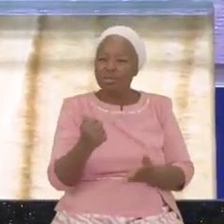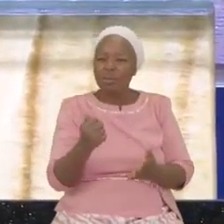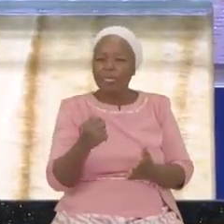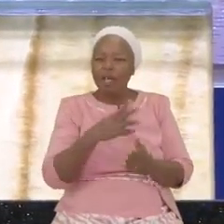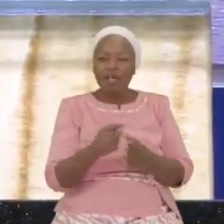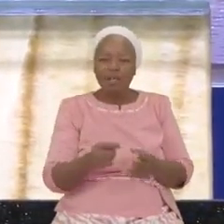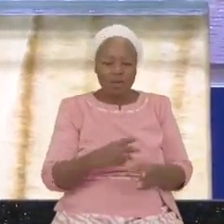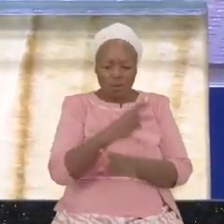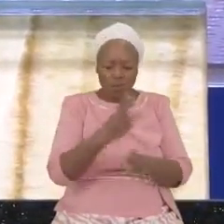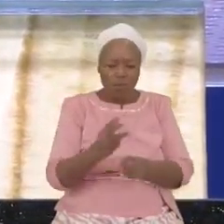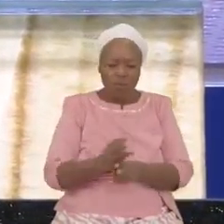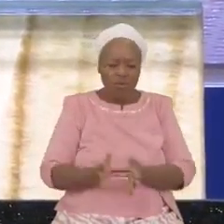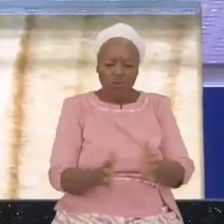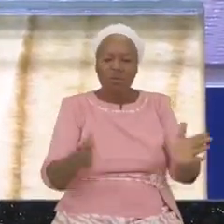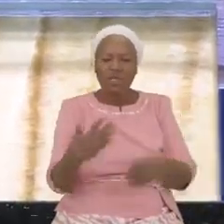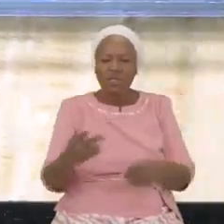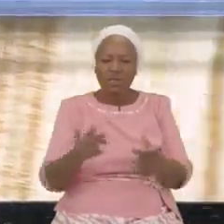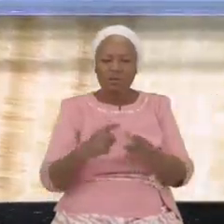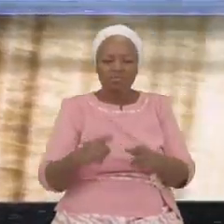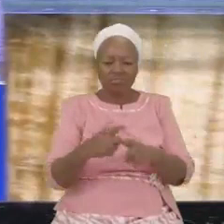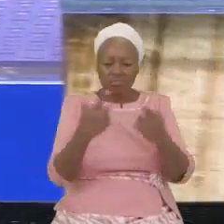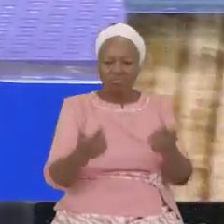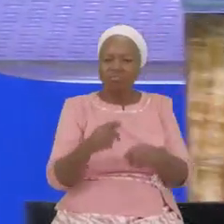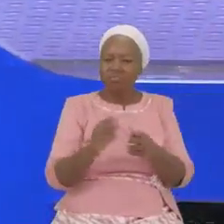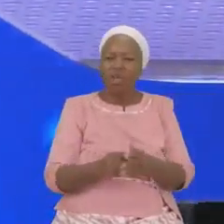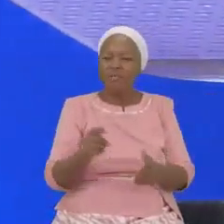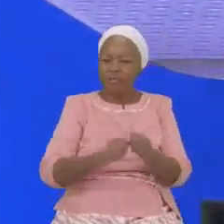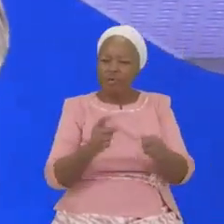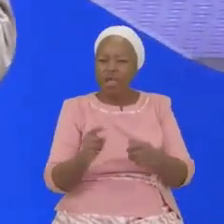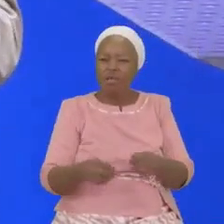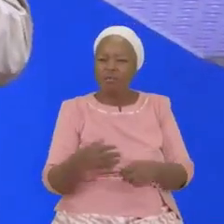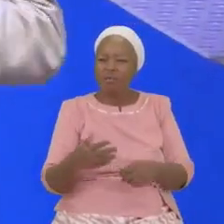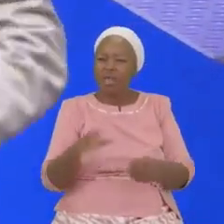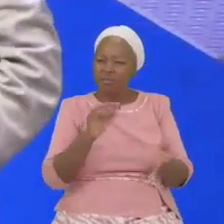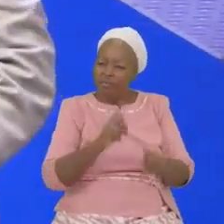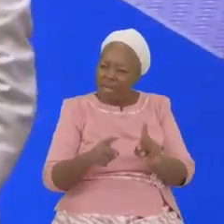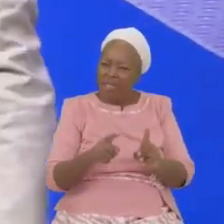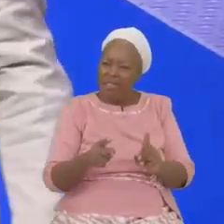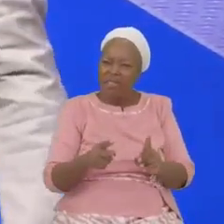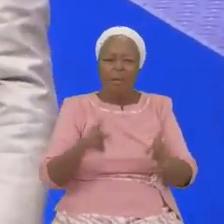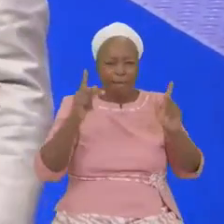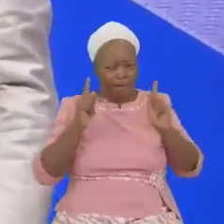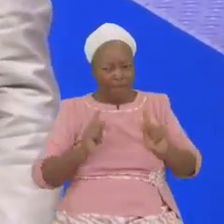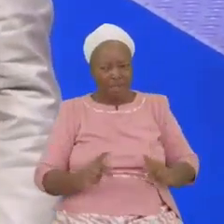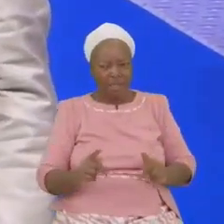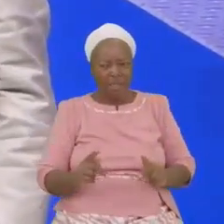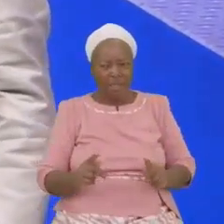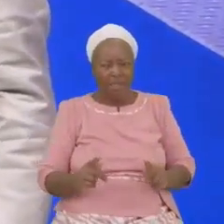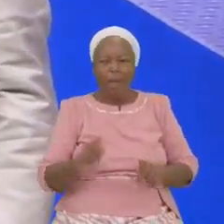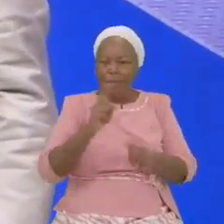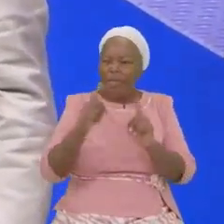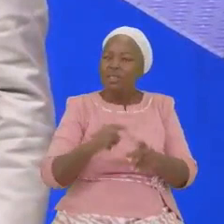global thing, a national thing. It is not like a community thing. Personal. He took it